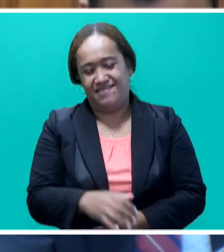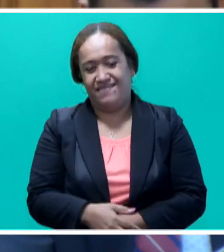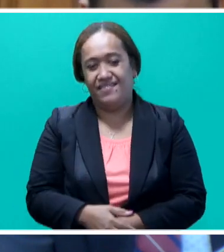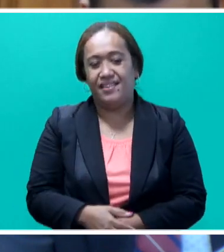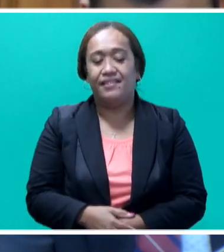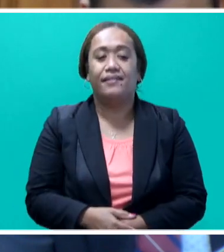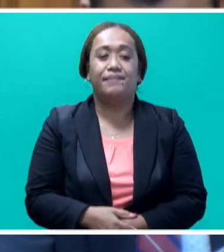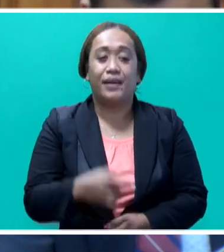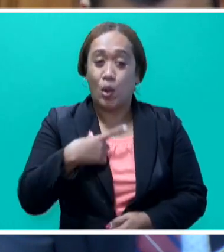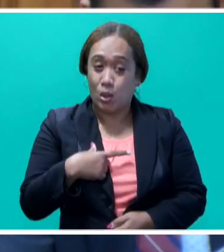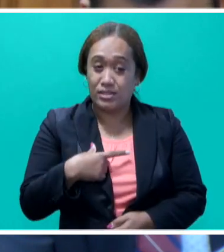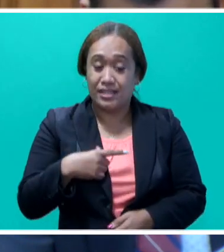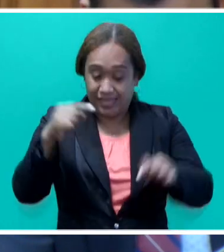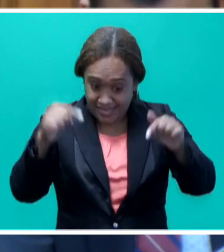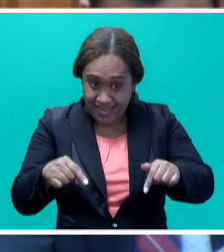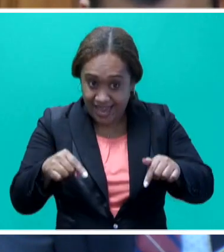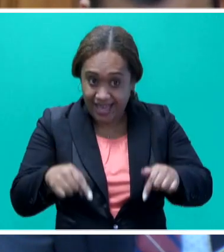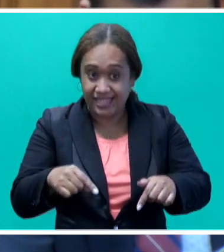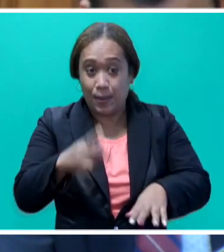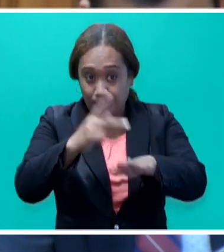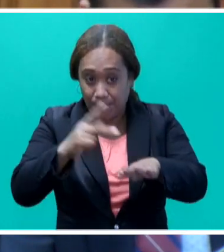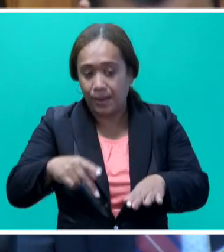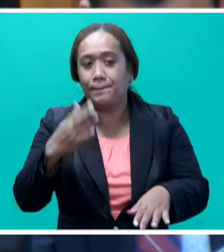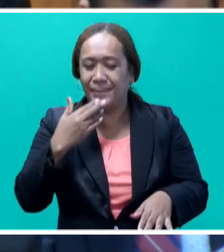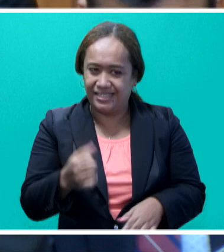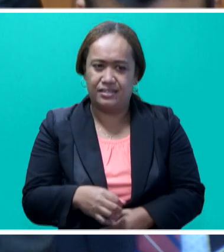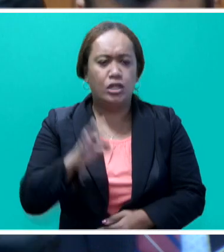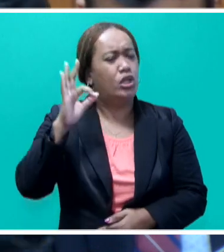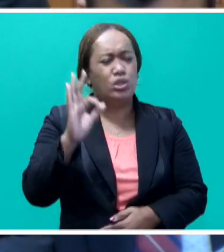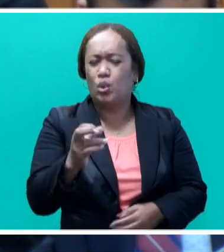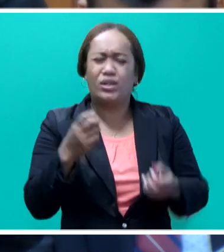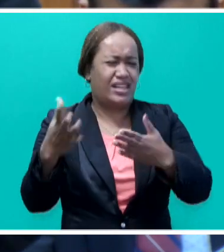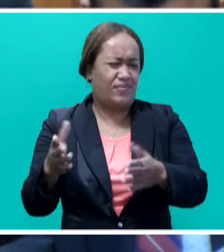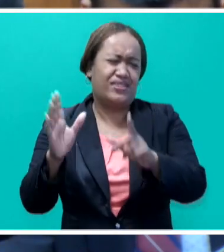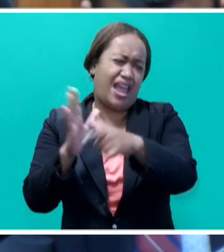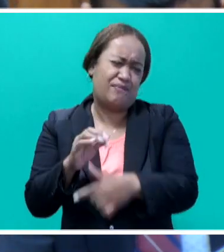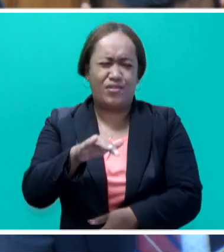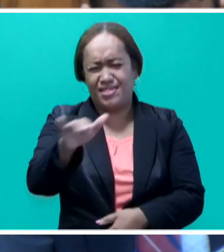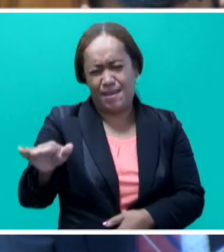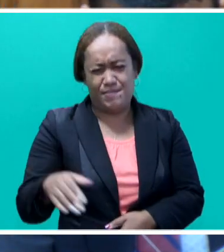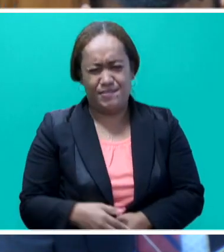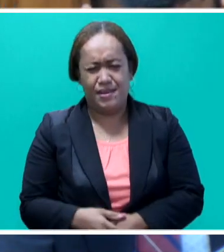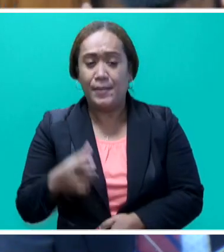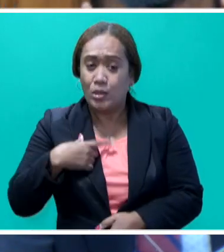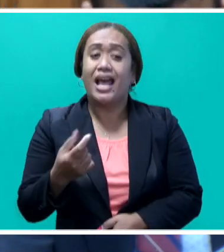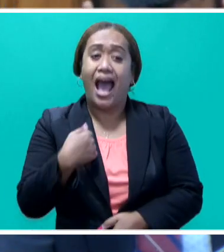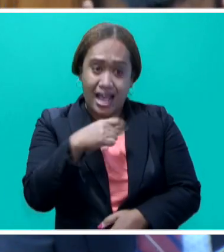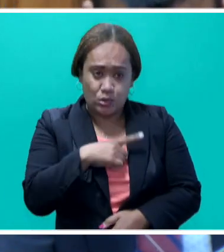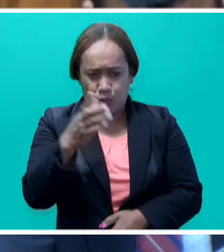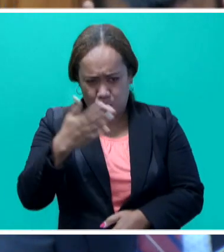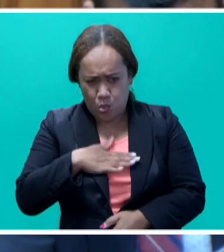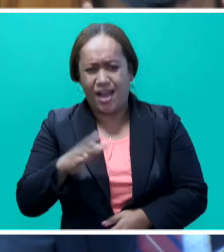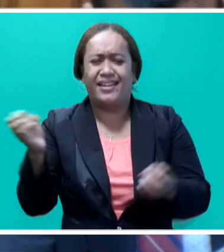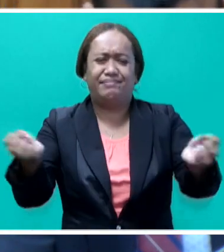misinformation and to say we should not give these people a platform, because they are taking away the ability of our people to